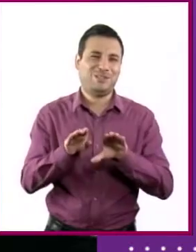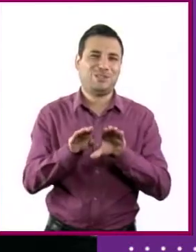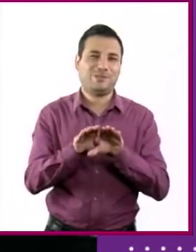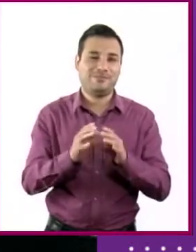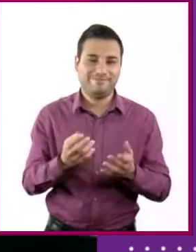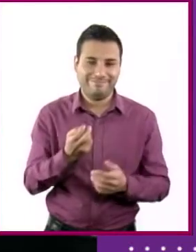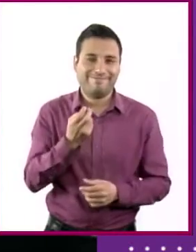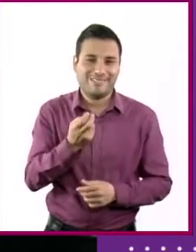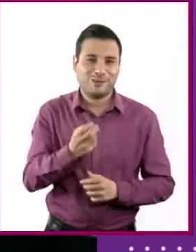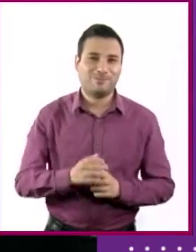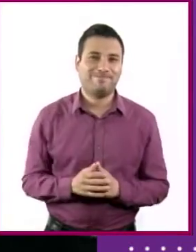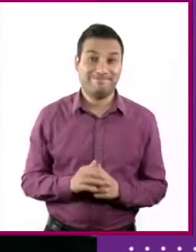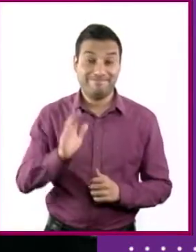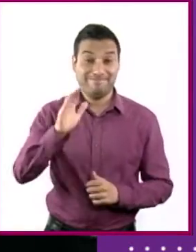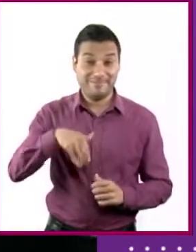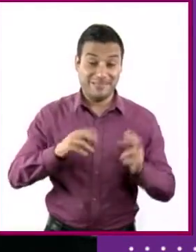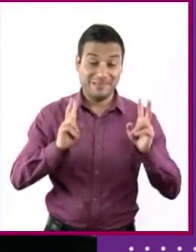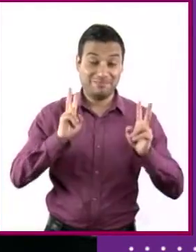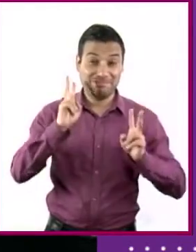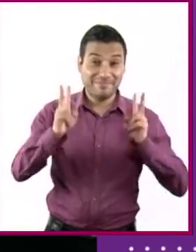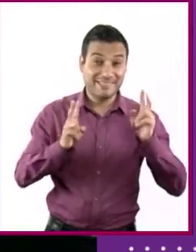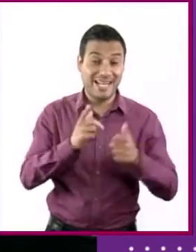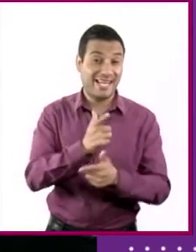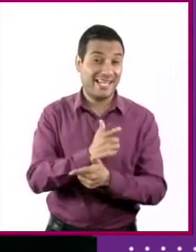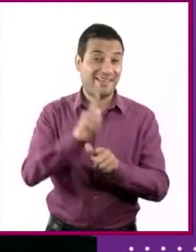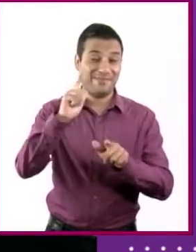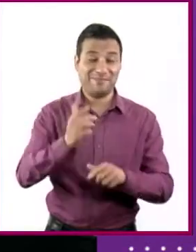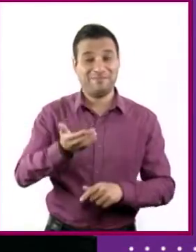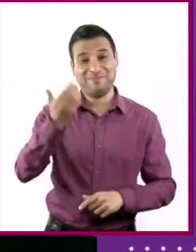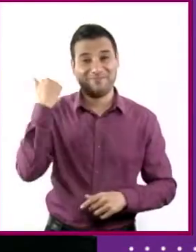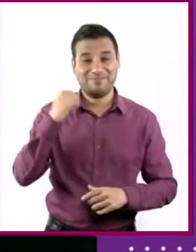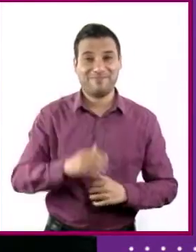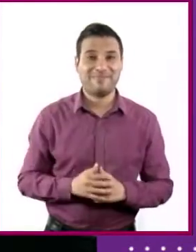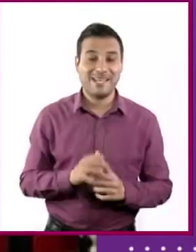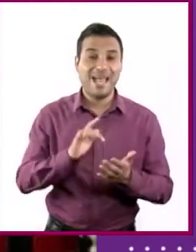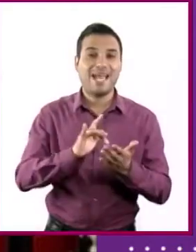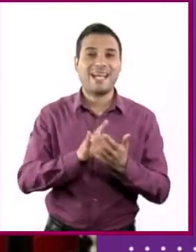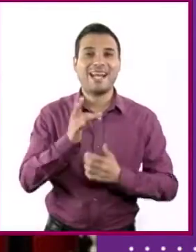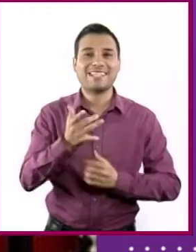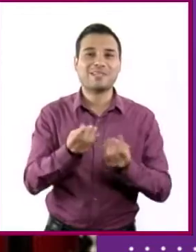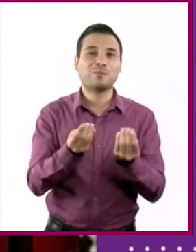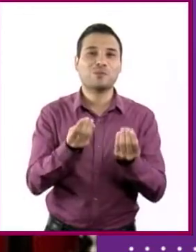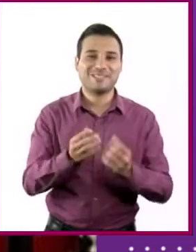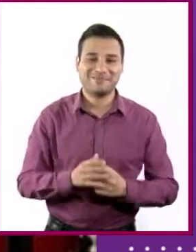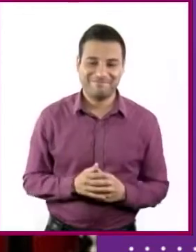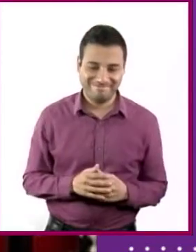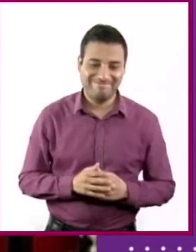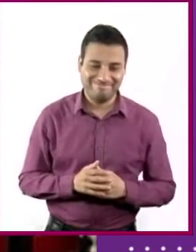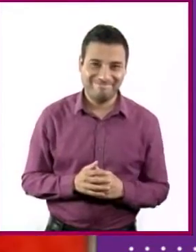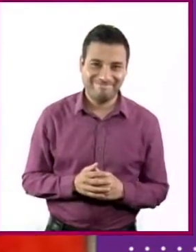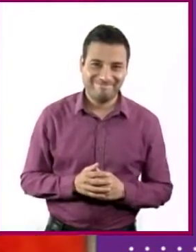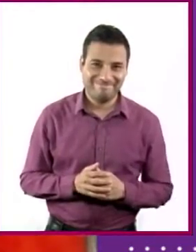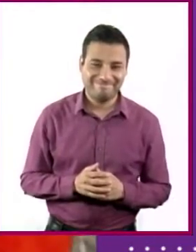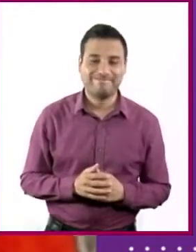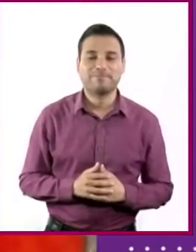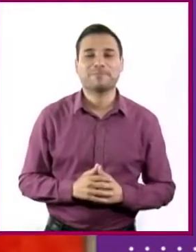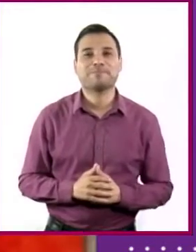please come to visit me whenever you like. Thank you very much for this interview, Domingo.